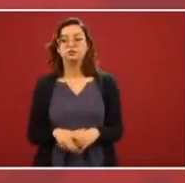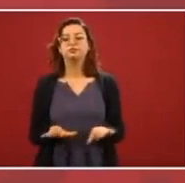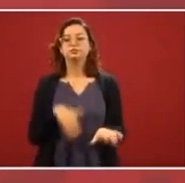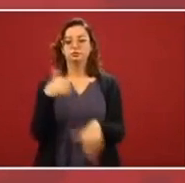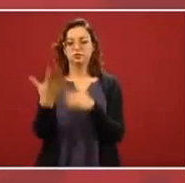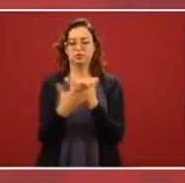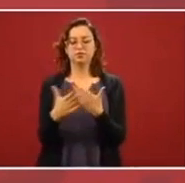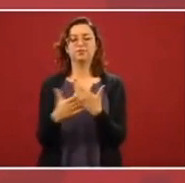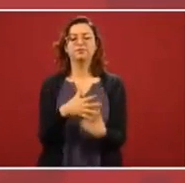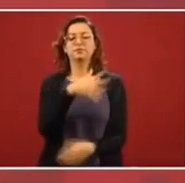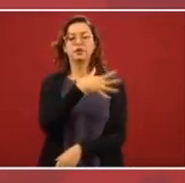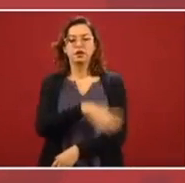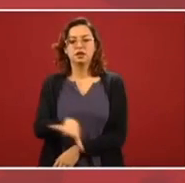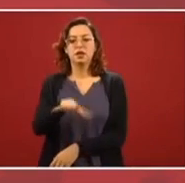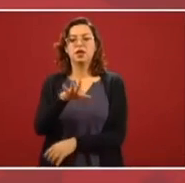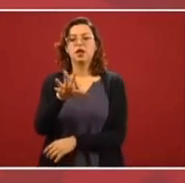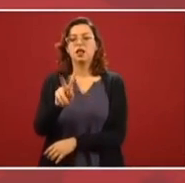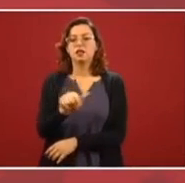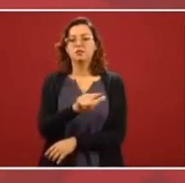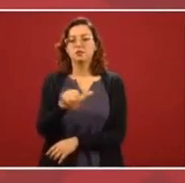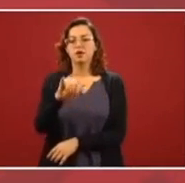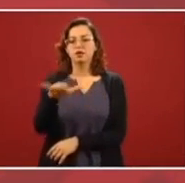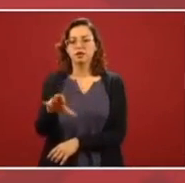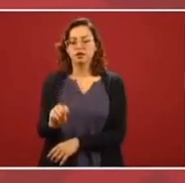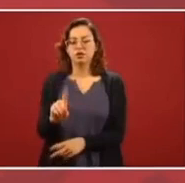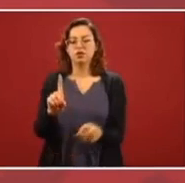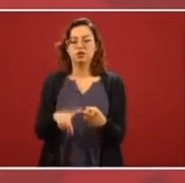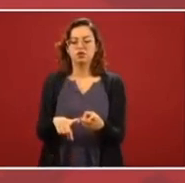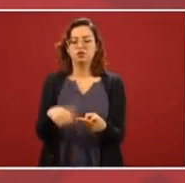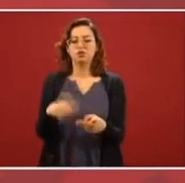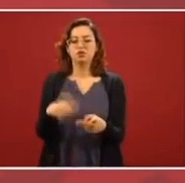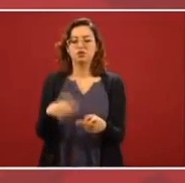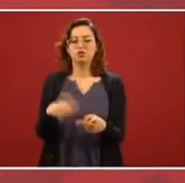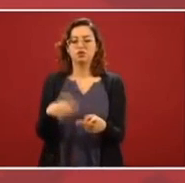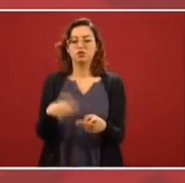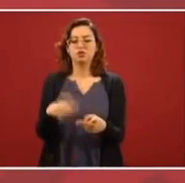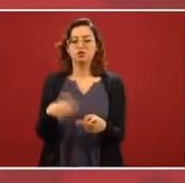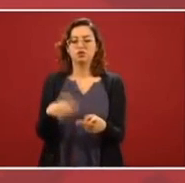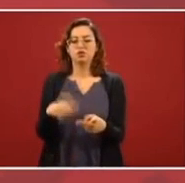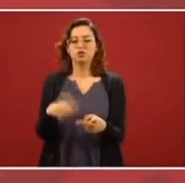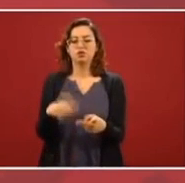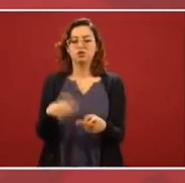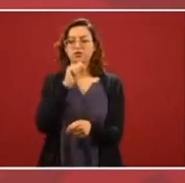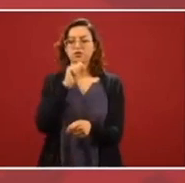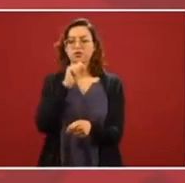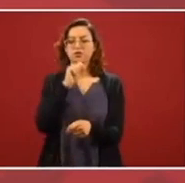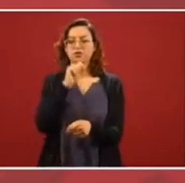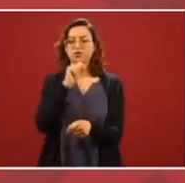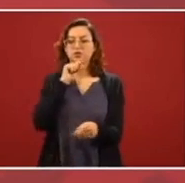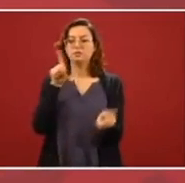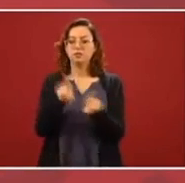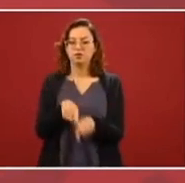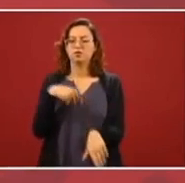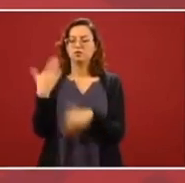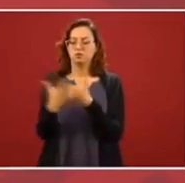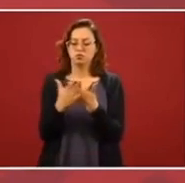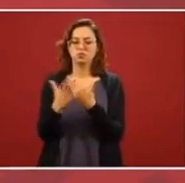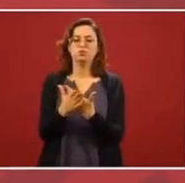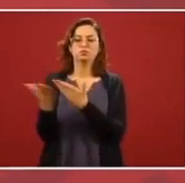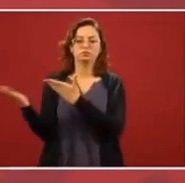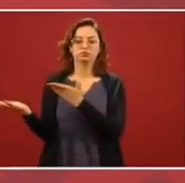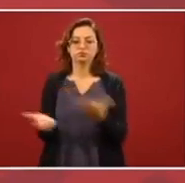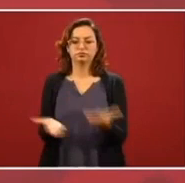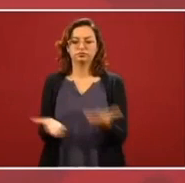here, el general secretario, the General Secretary, de